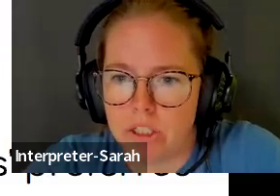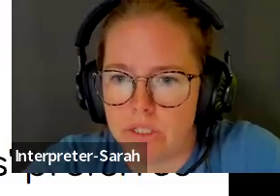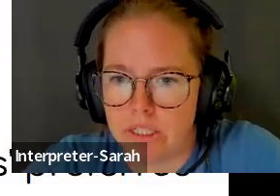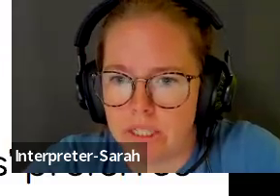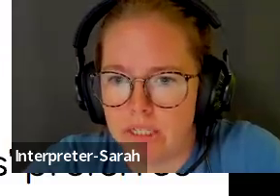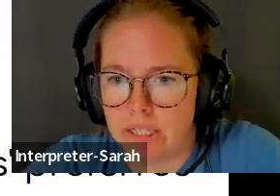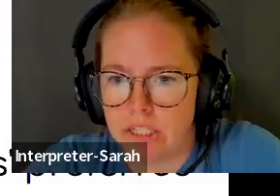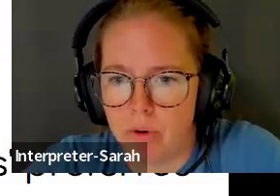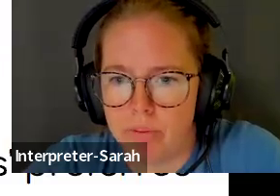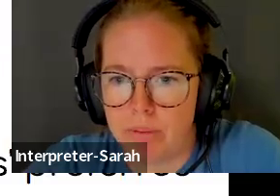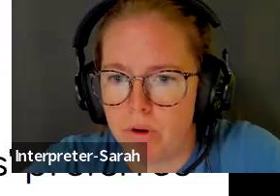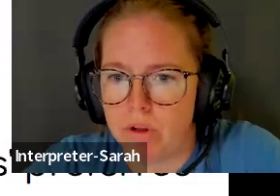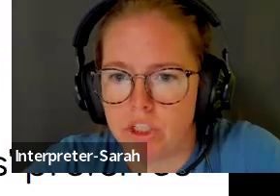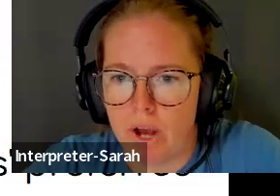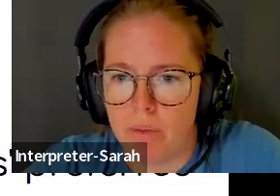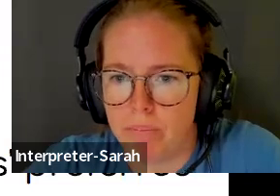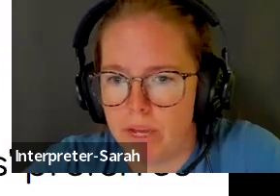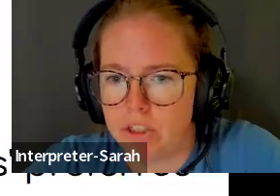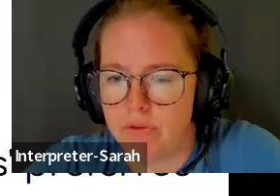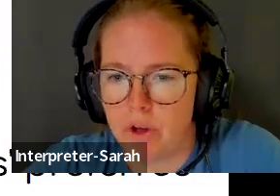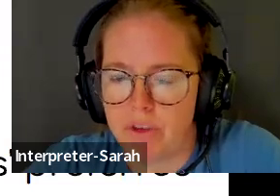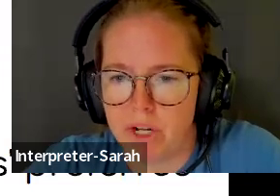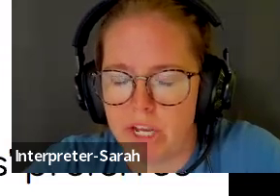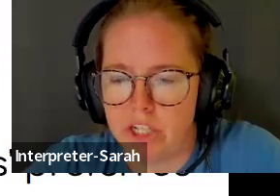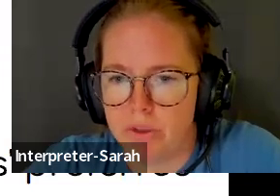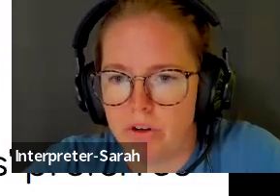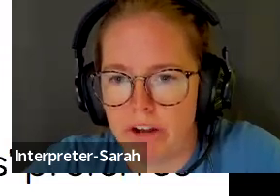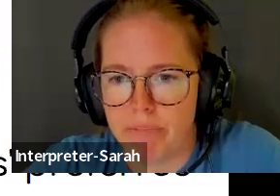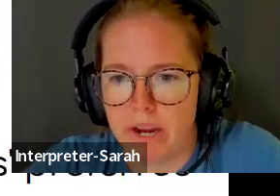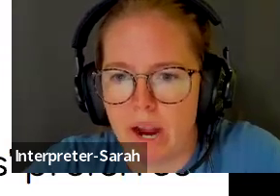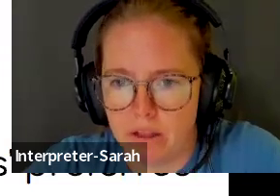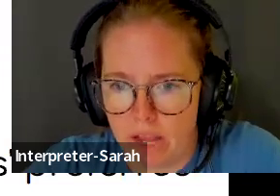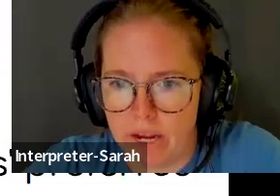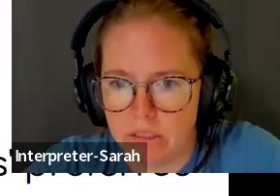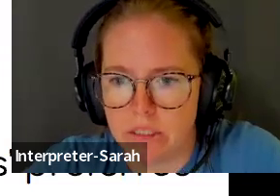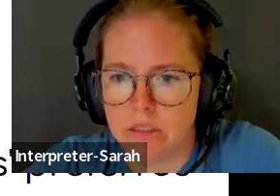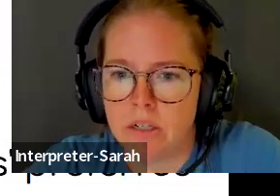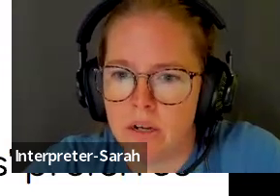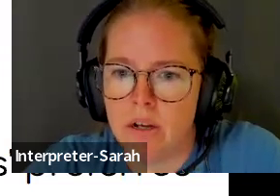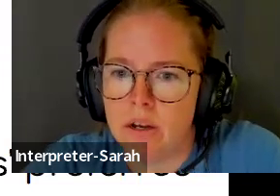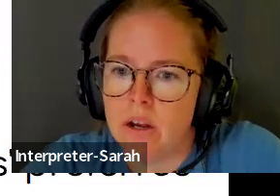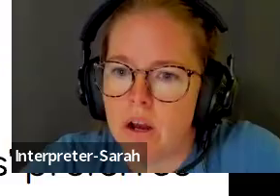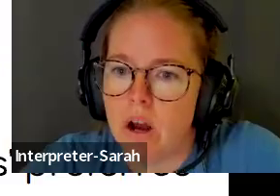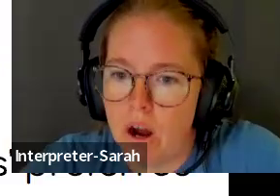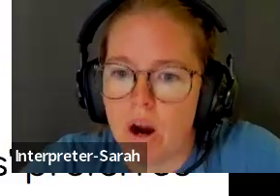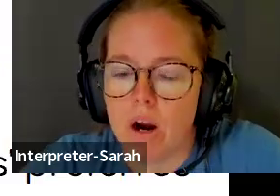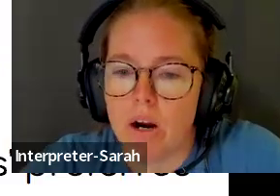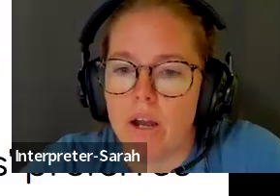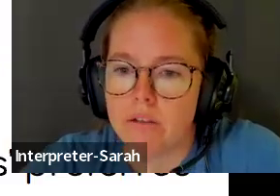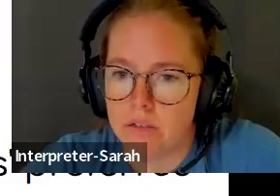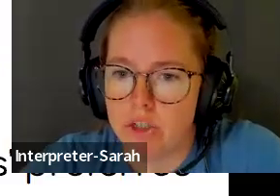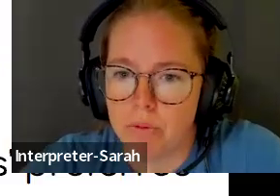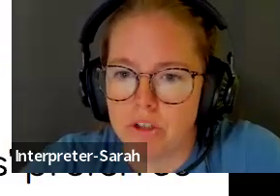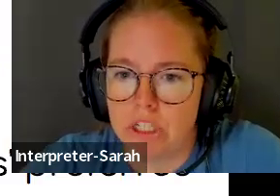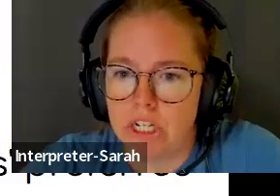and also assisting site support people to help manage the flow of communication with our deaf blind clients.